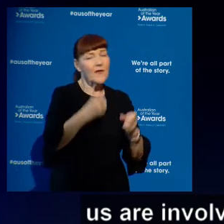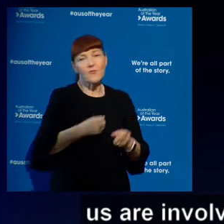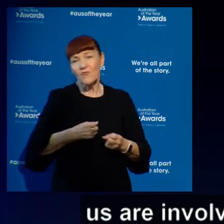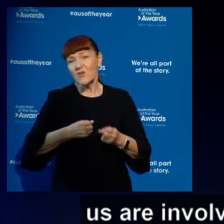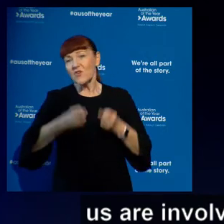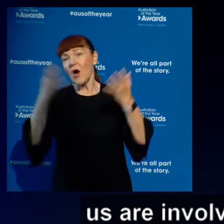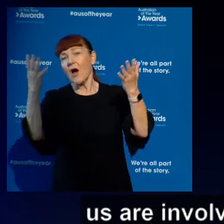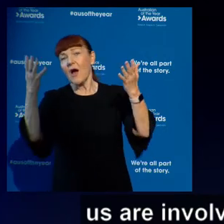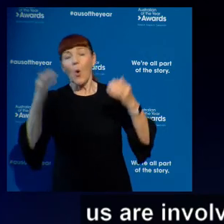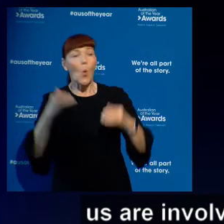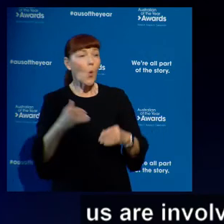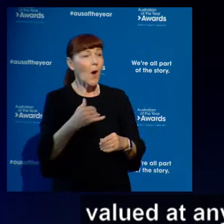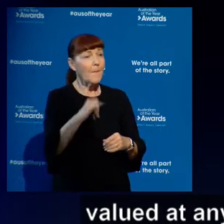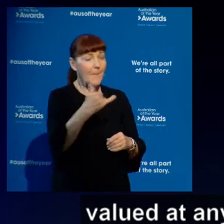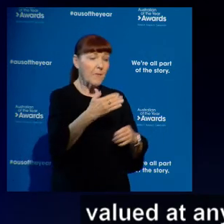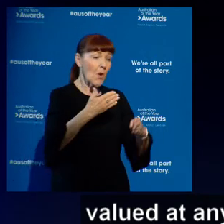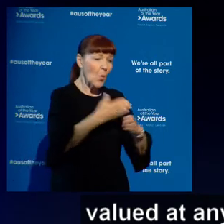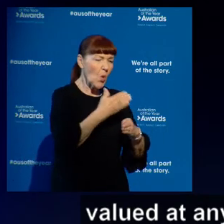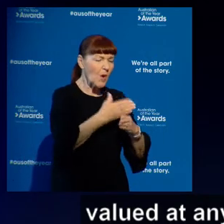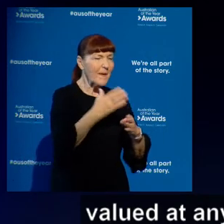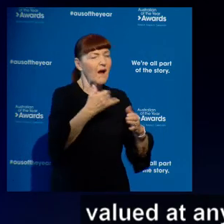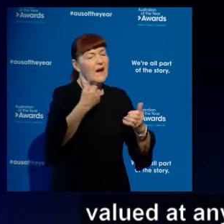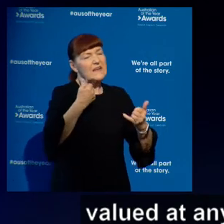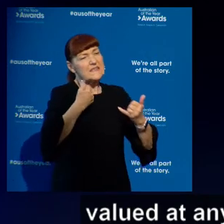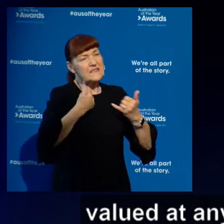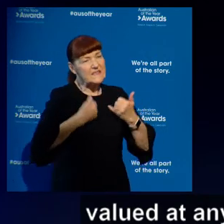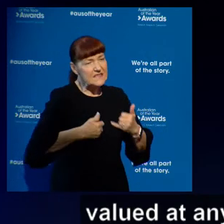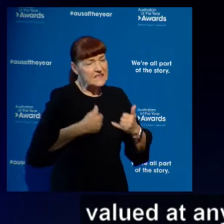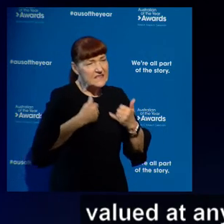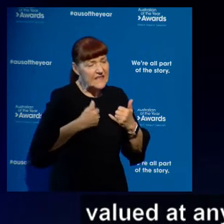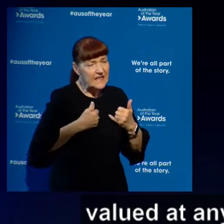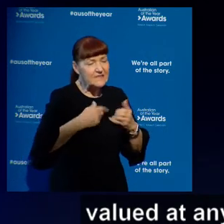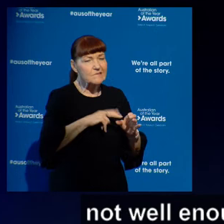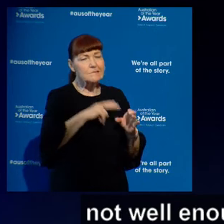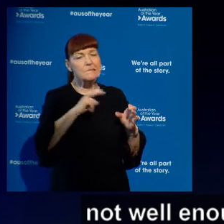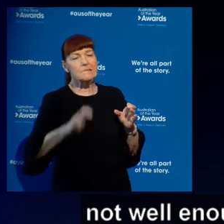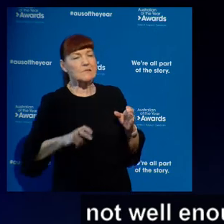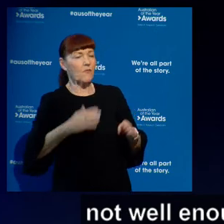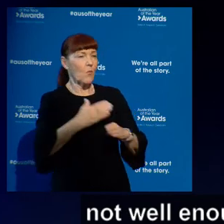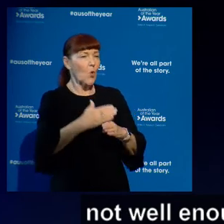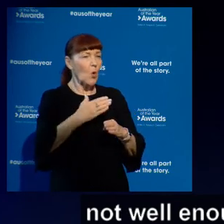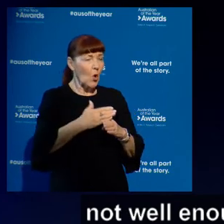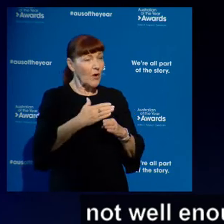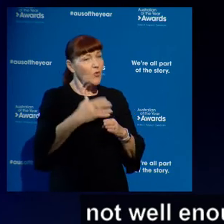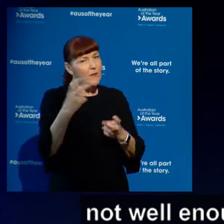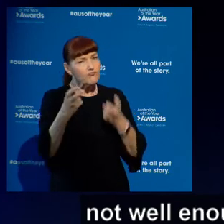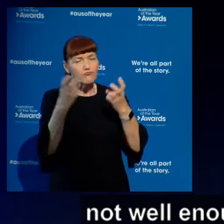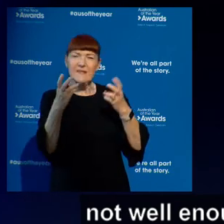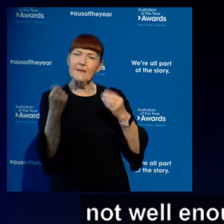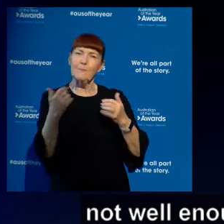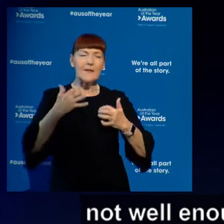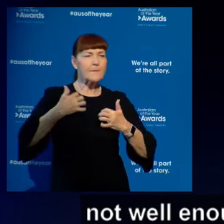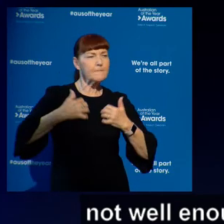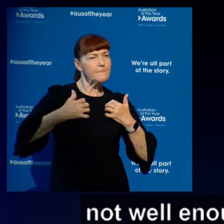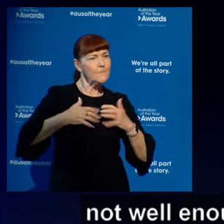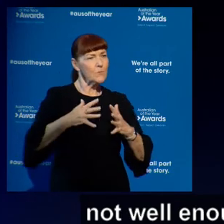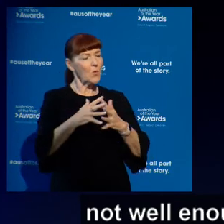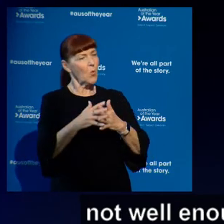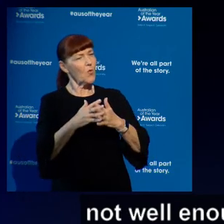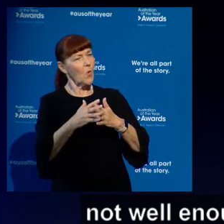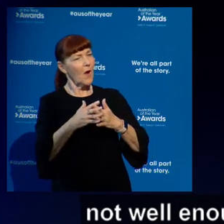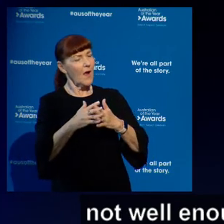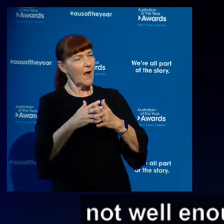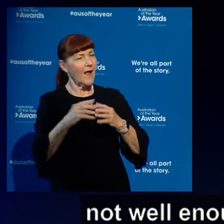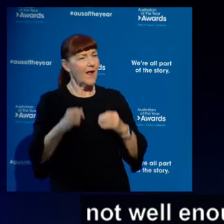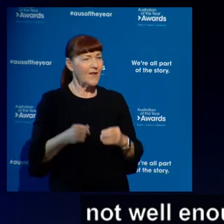to do the job that you had that you thought was going to be your career, or you mourn for the life and the career that you used to